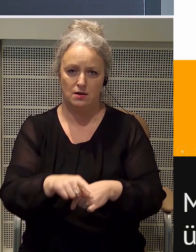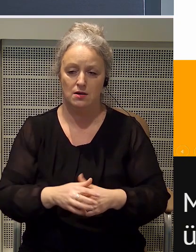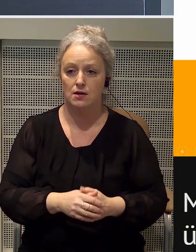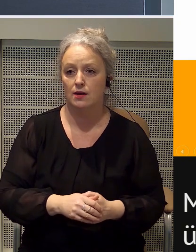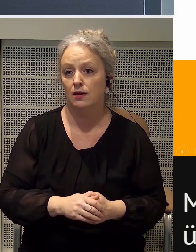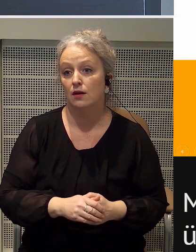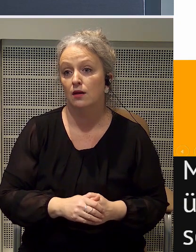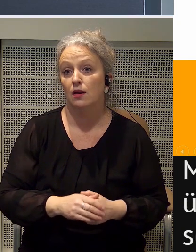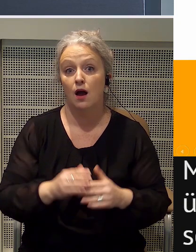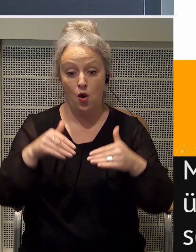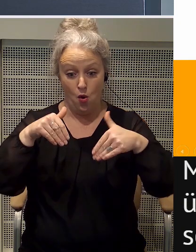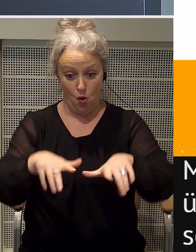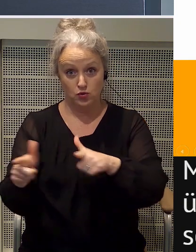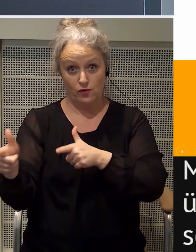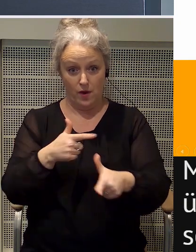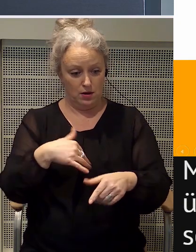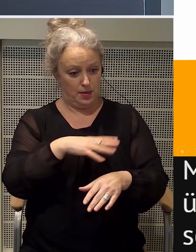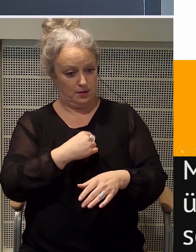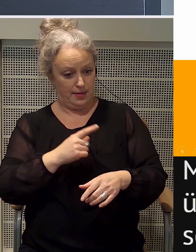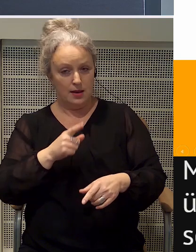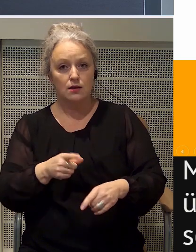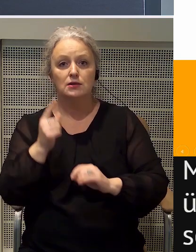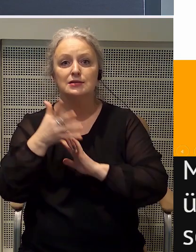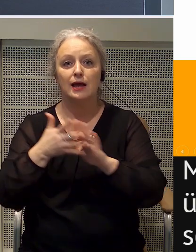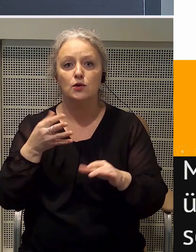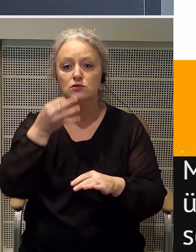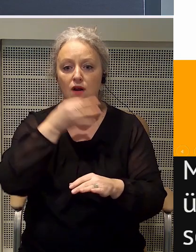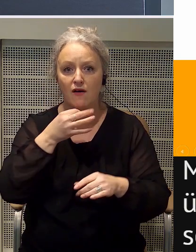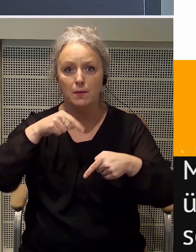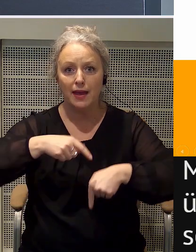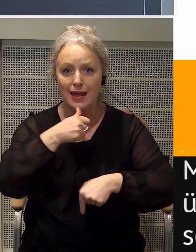that we should try out the medicine.